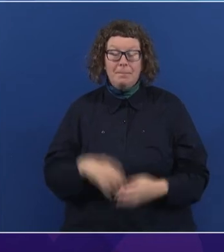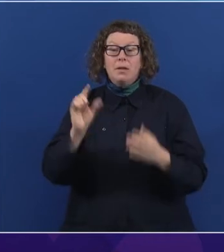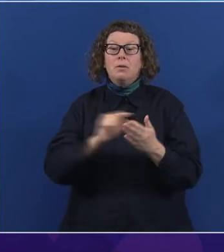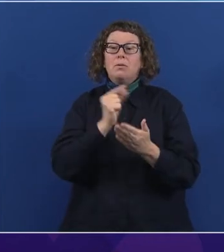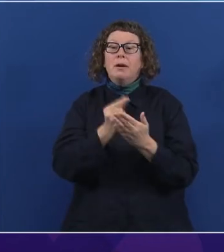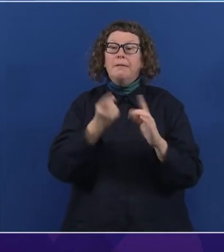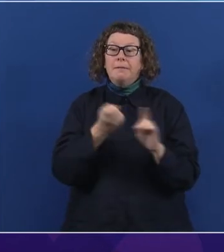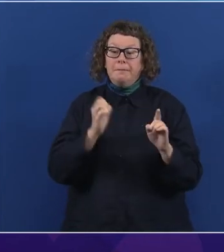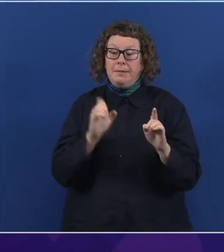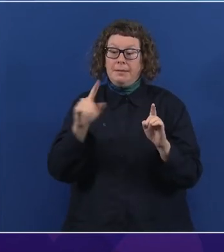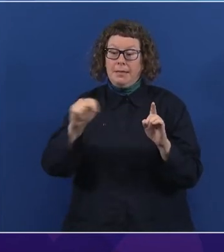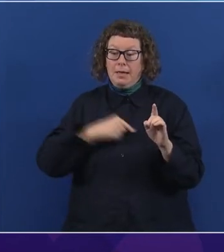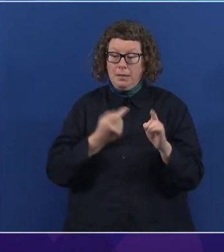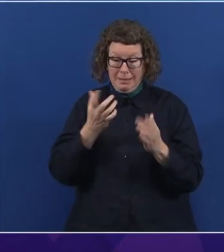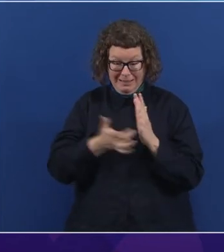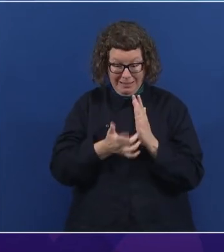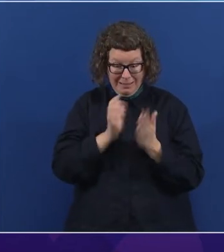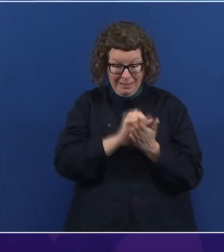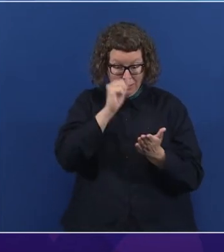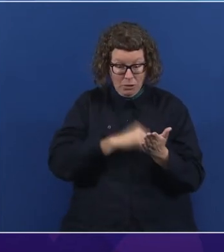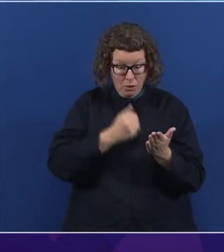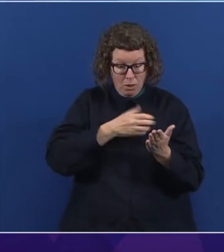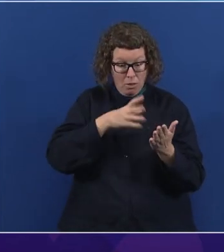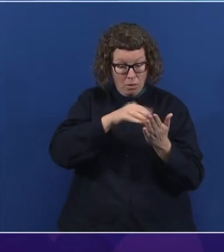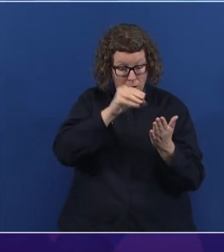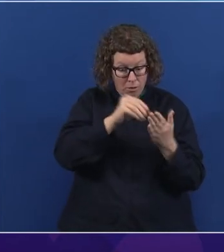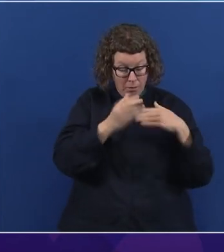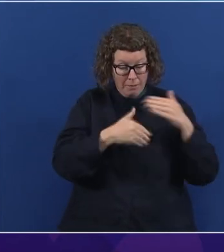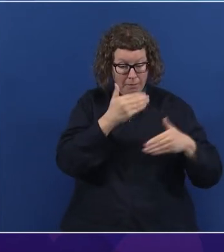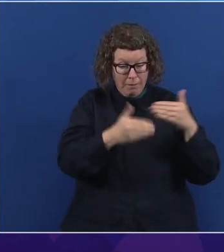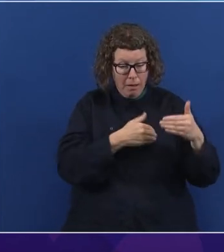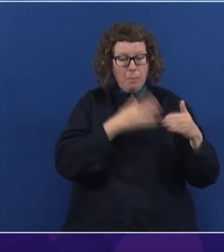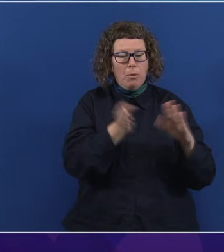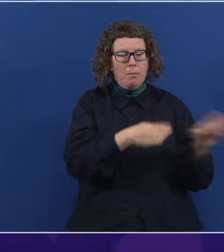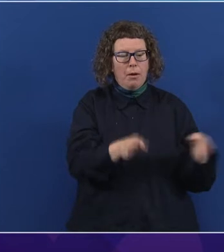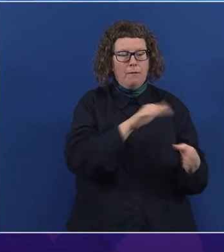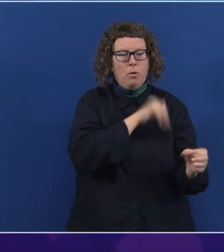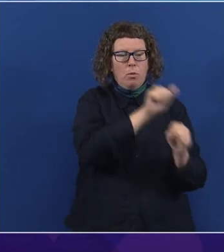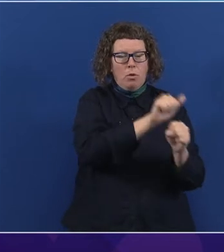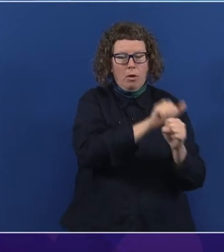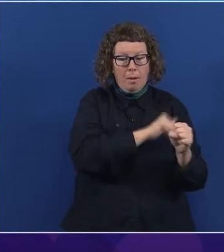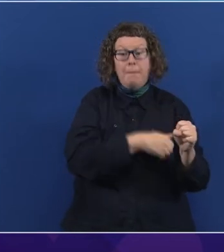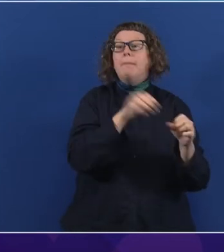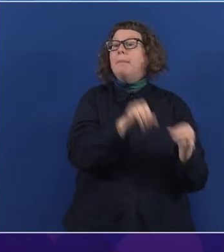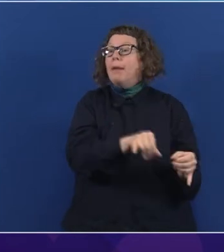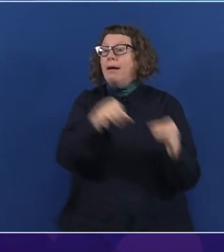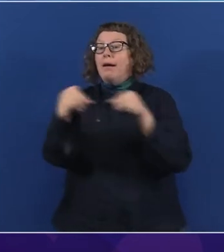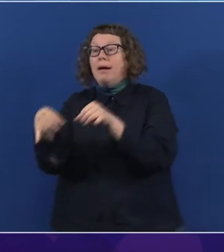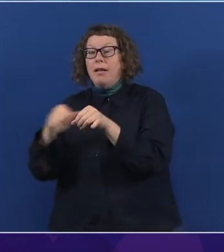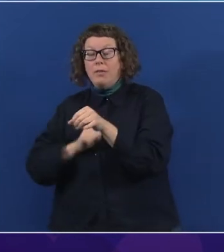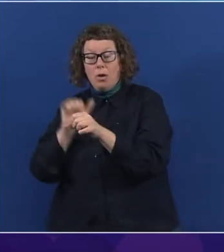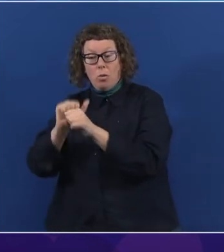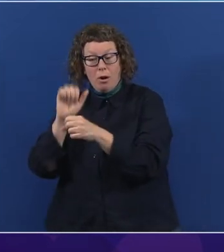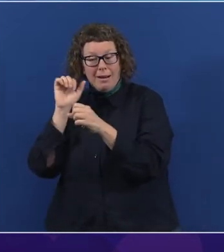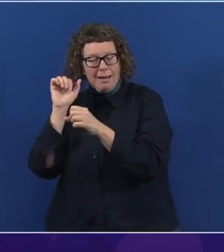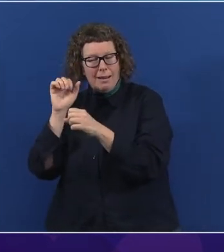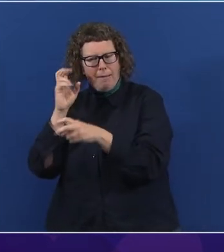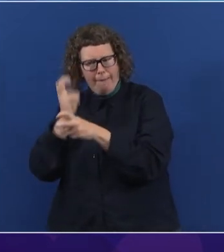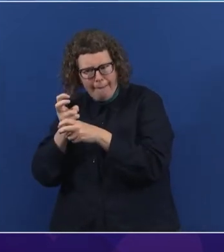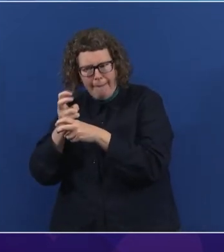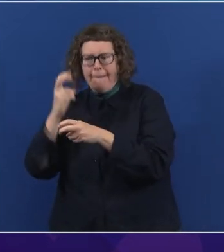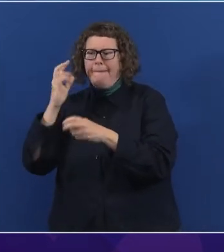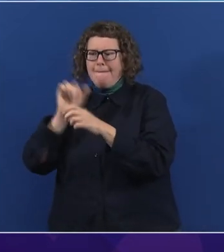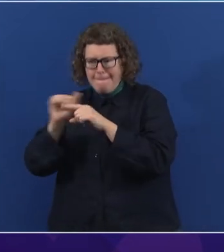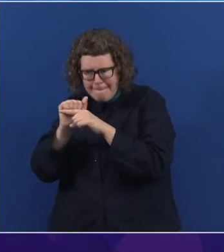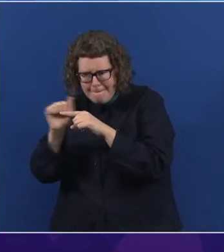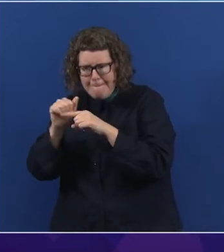Graduating from SAIT with the technical skills you learned has prepared you for your career path. However, the work ethic and friendships you've gained through the journey will prove to be